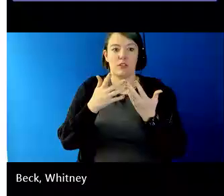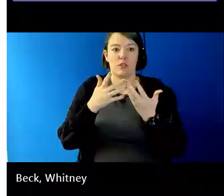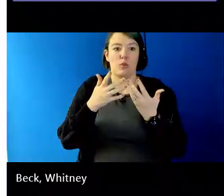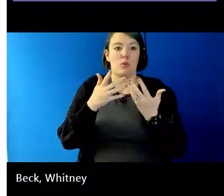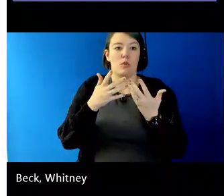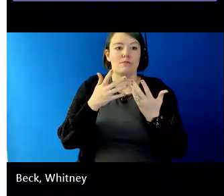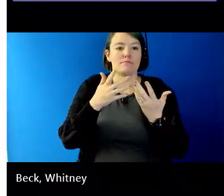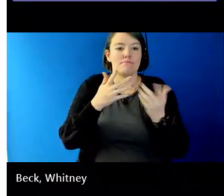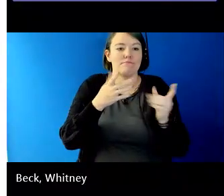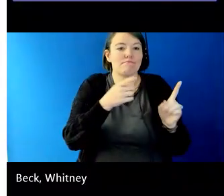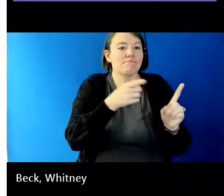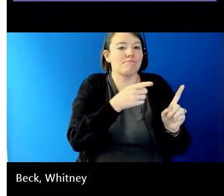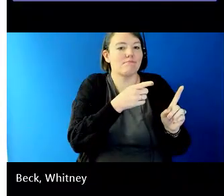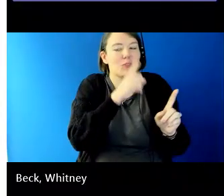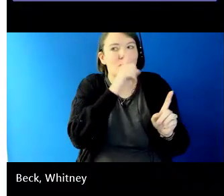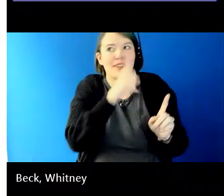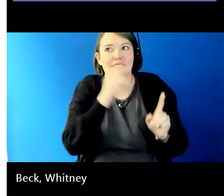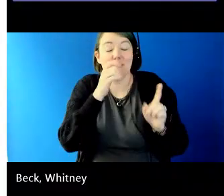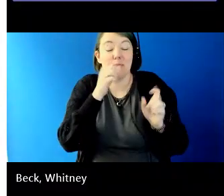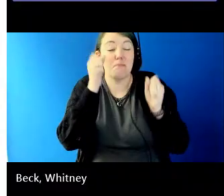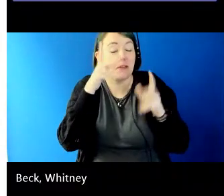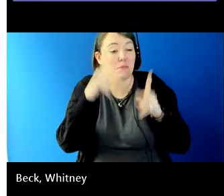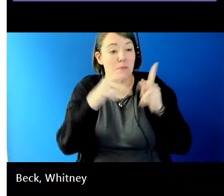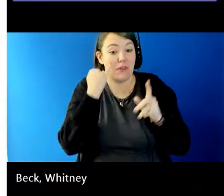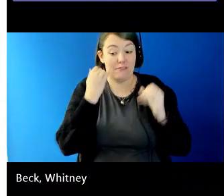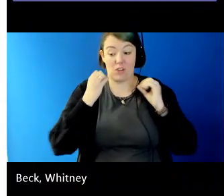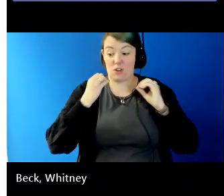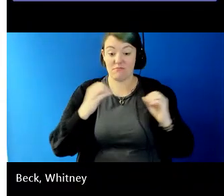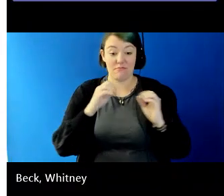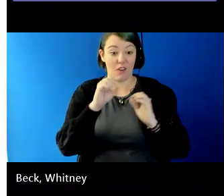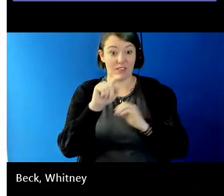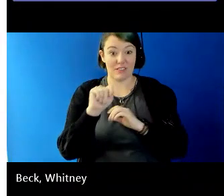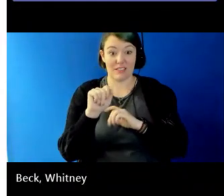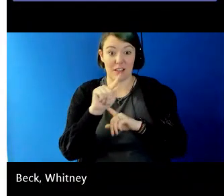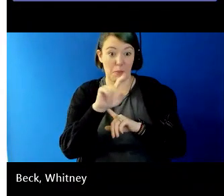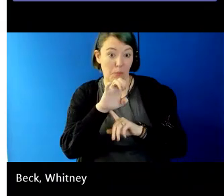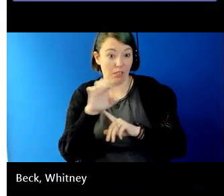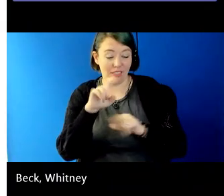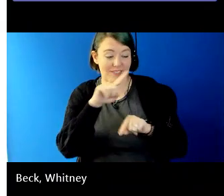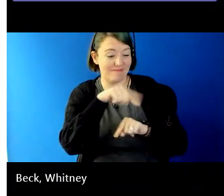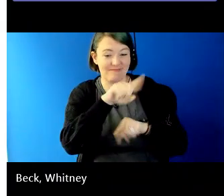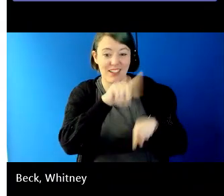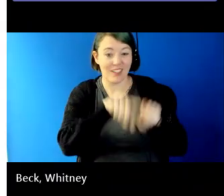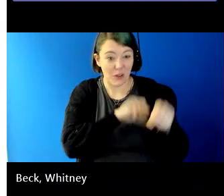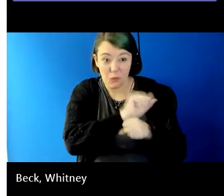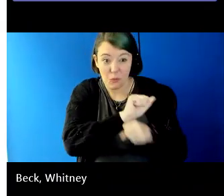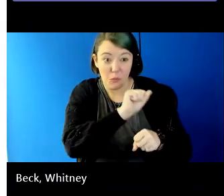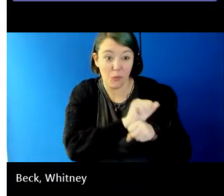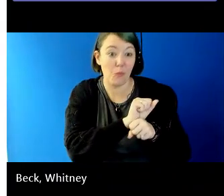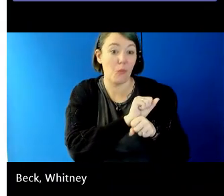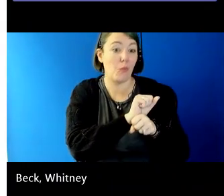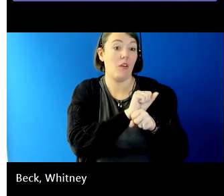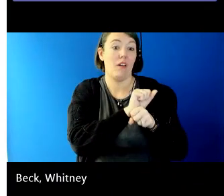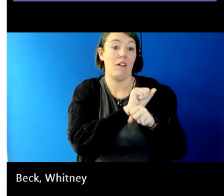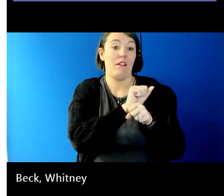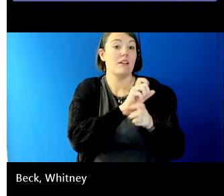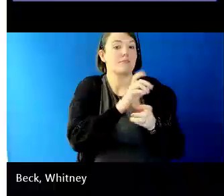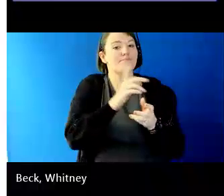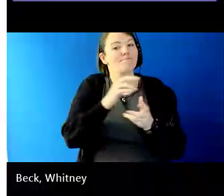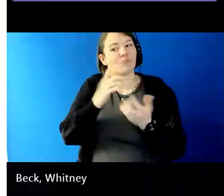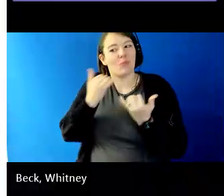continue to promote the program. And there's such an opportunity for employers across Ohio to understand the benefits of stable account